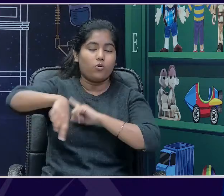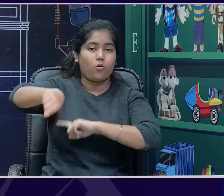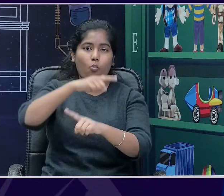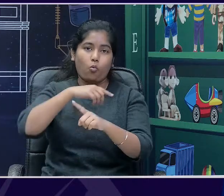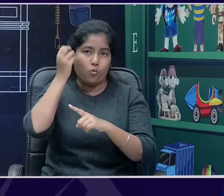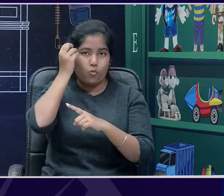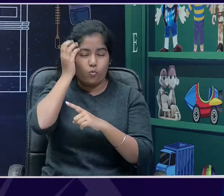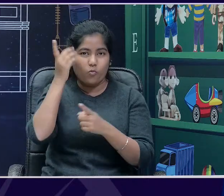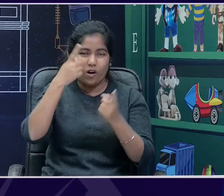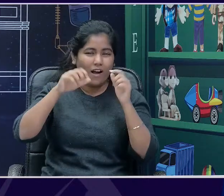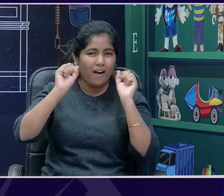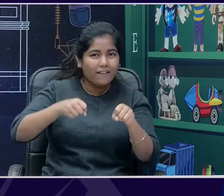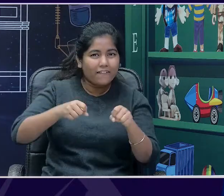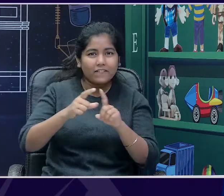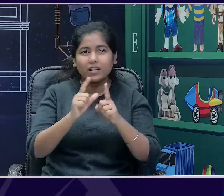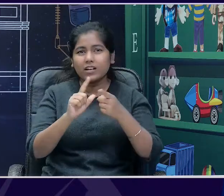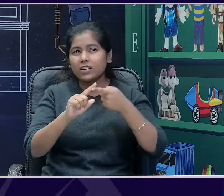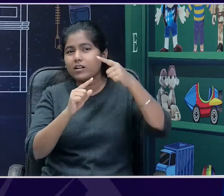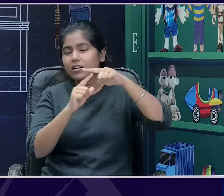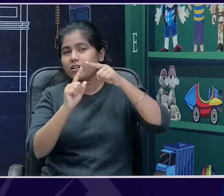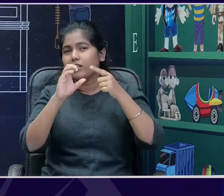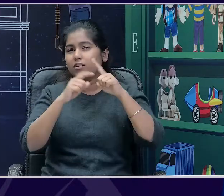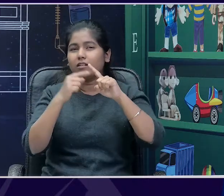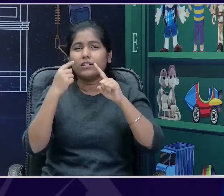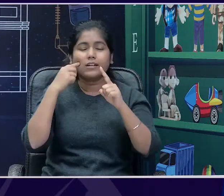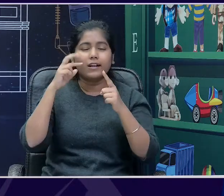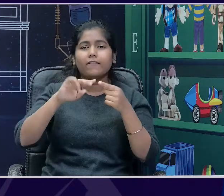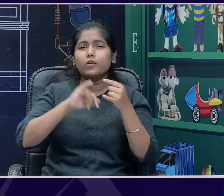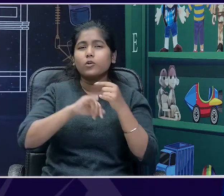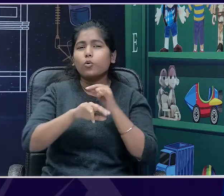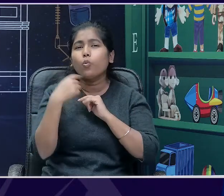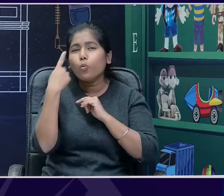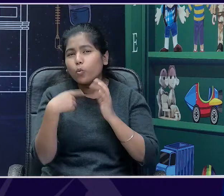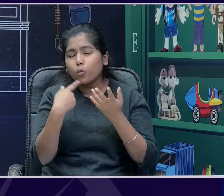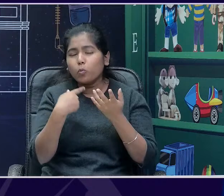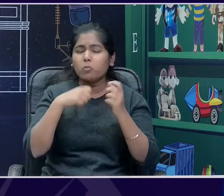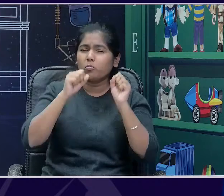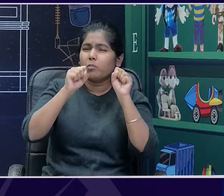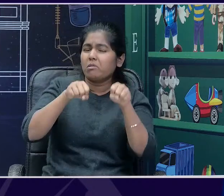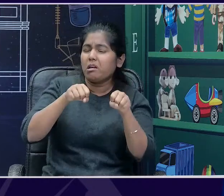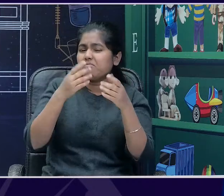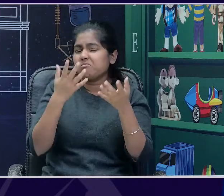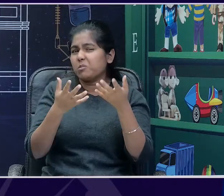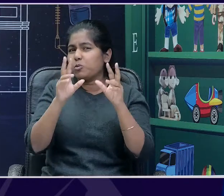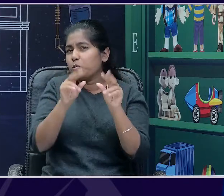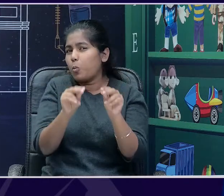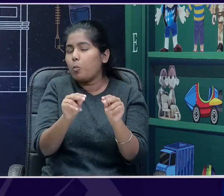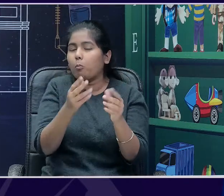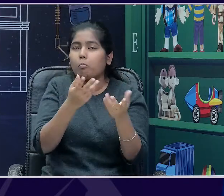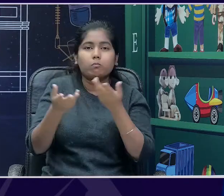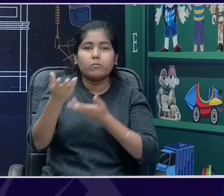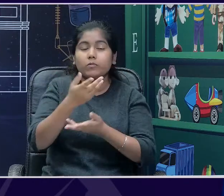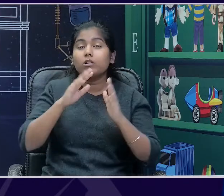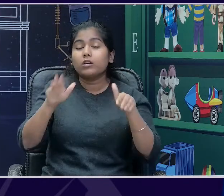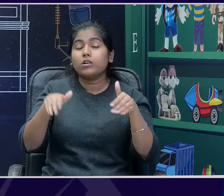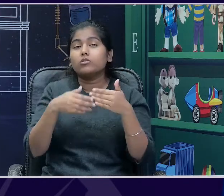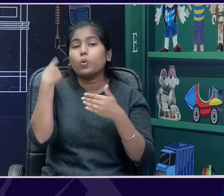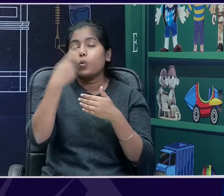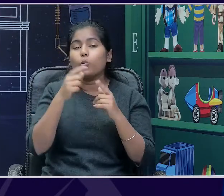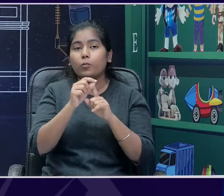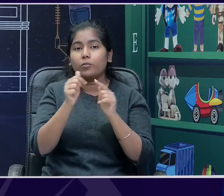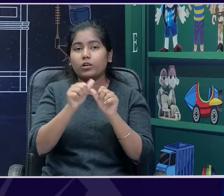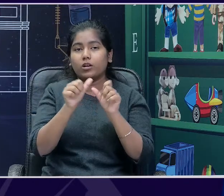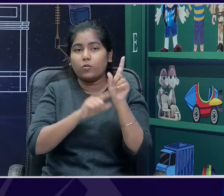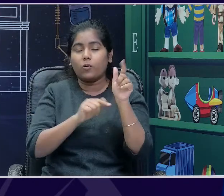about detective, maybe yes or maybe not. I would like to introduce Miss Payal Saini.